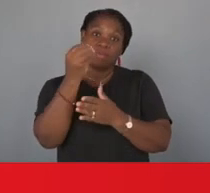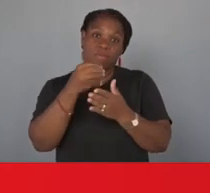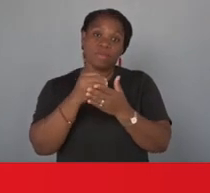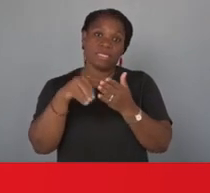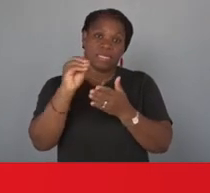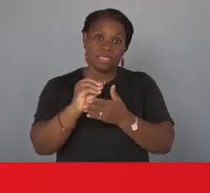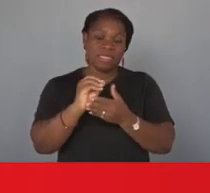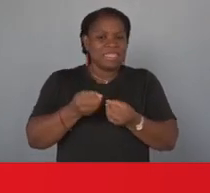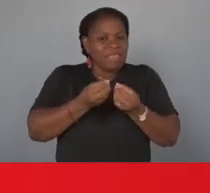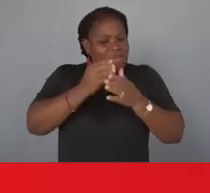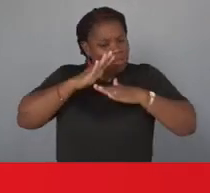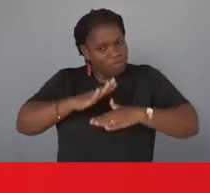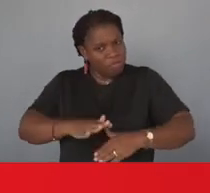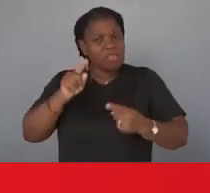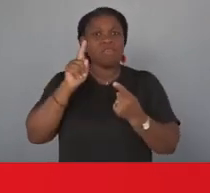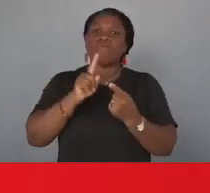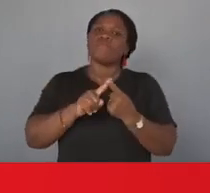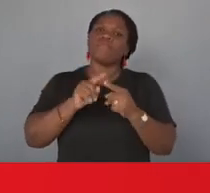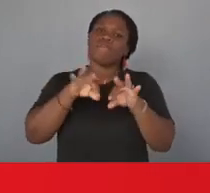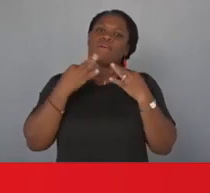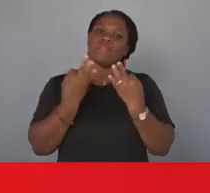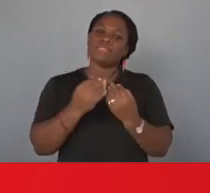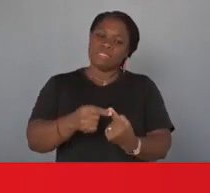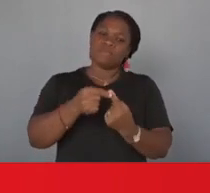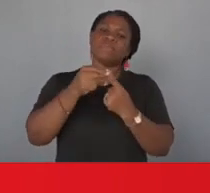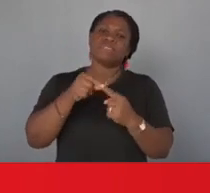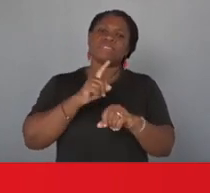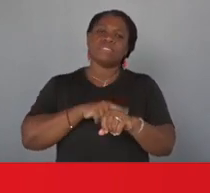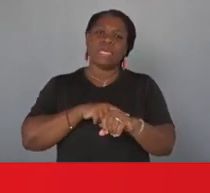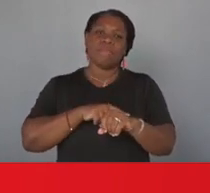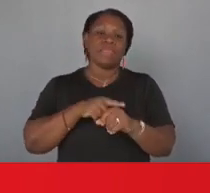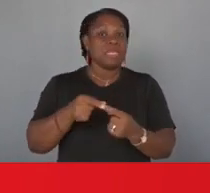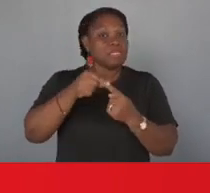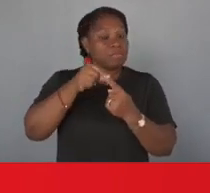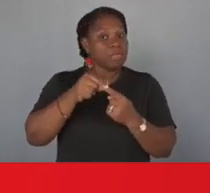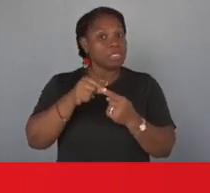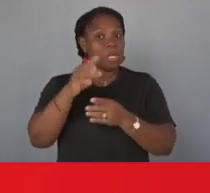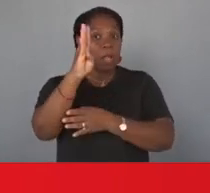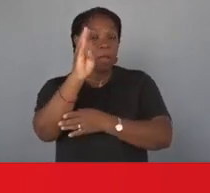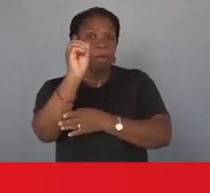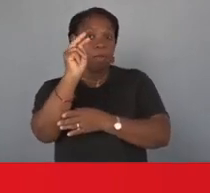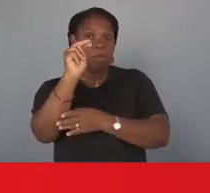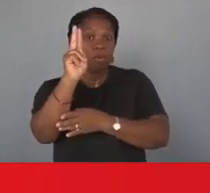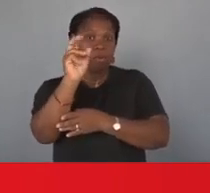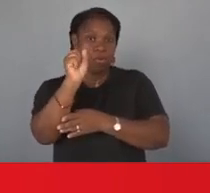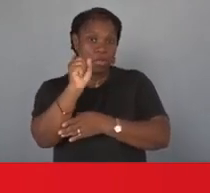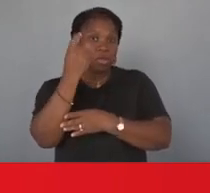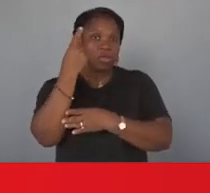difficult times. A special bonus of easy $500 for non-civil servants,